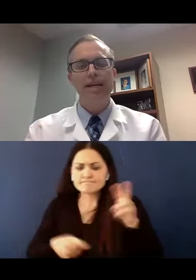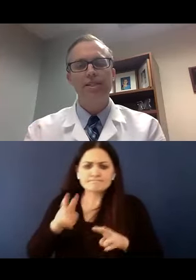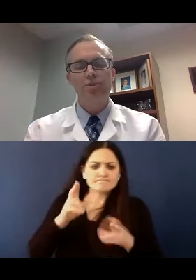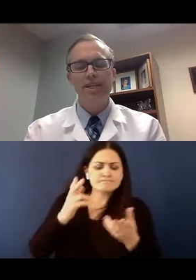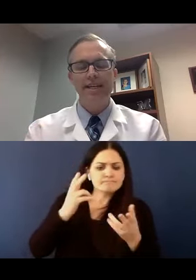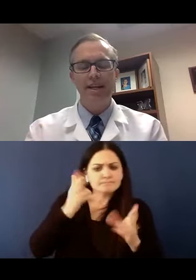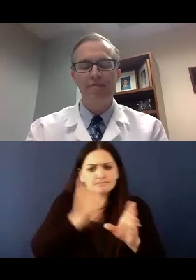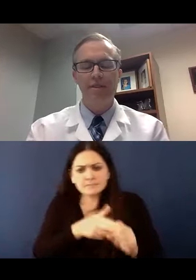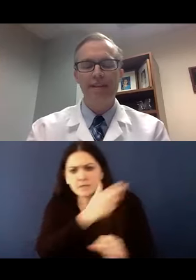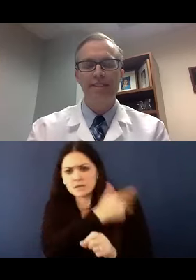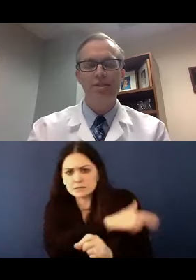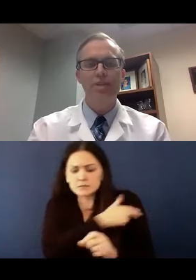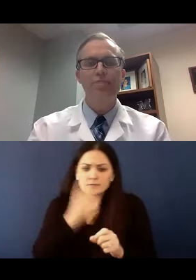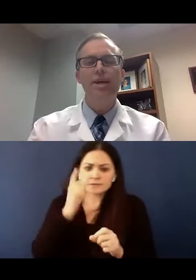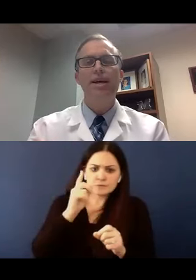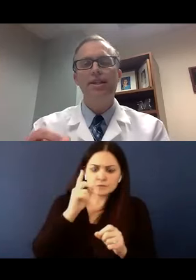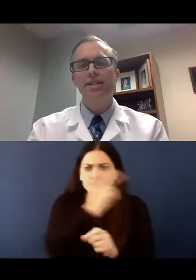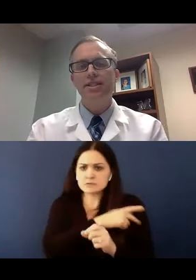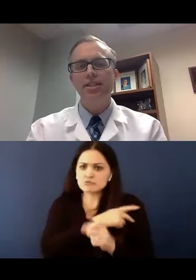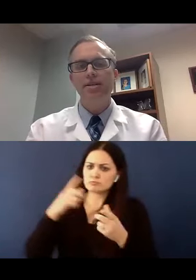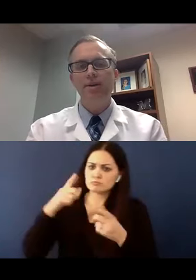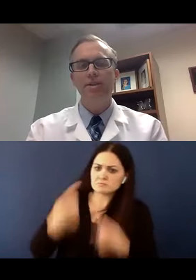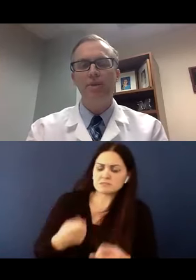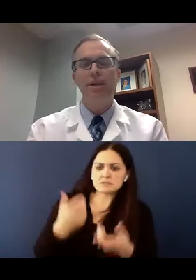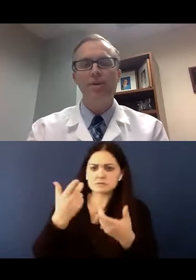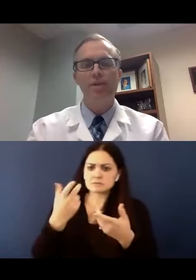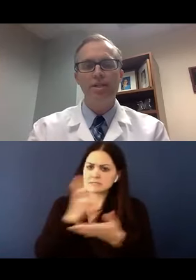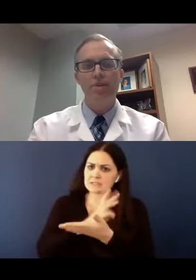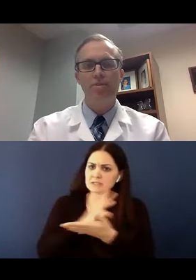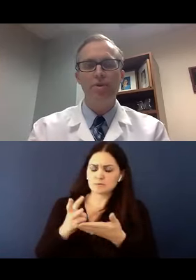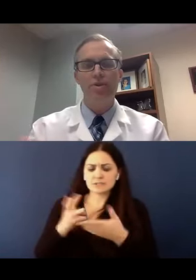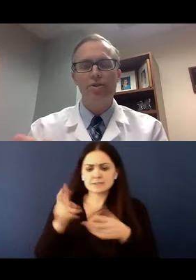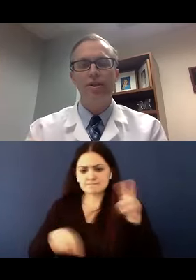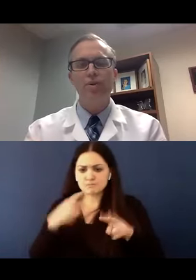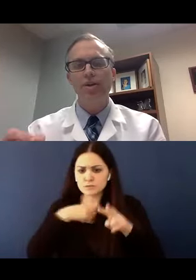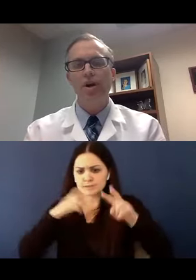for patients we're taking care of in the last 6 weeks, but the decision about this micro adjustment